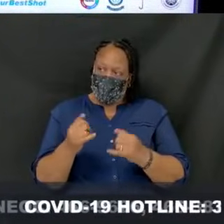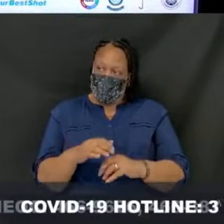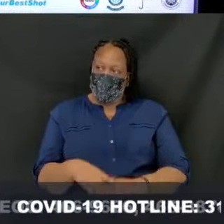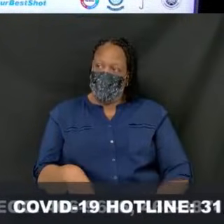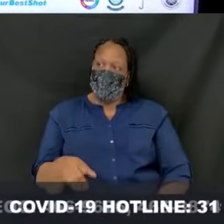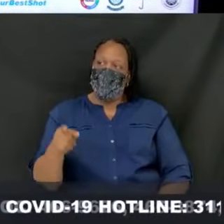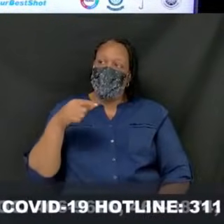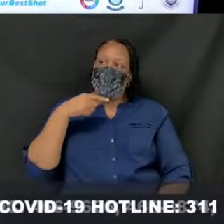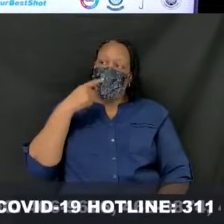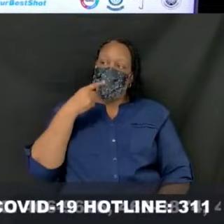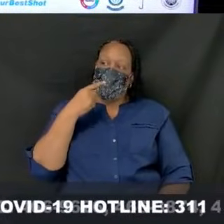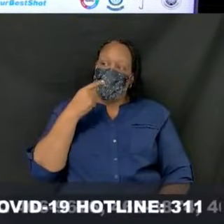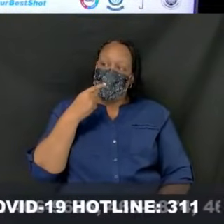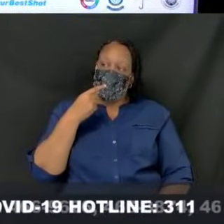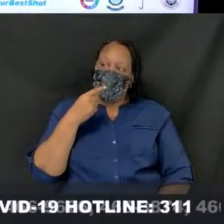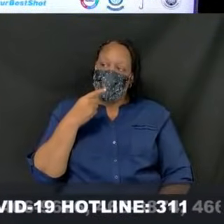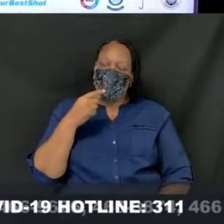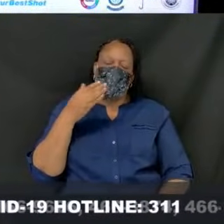they watch the